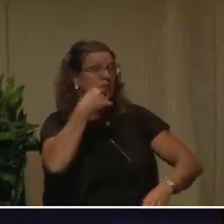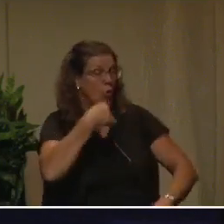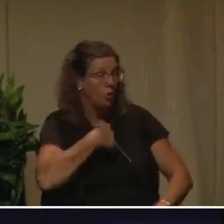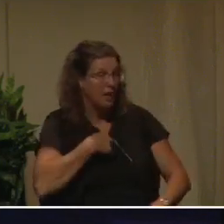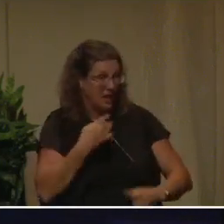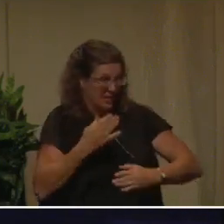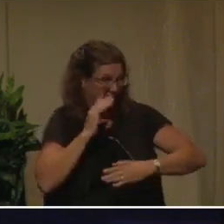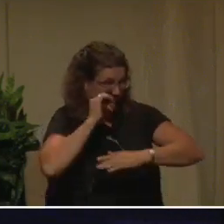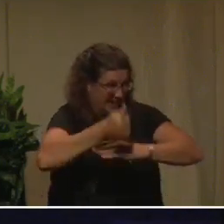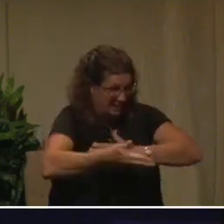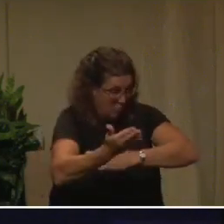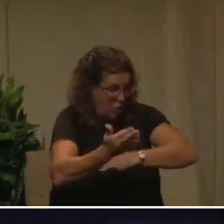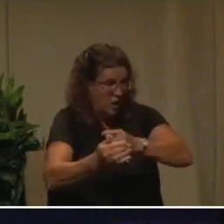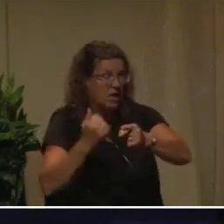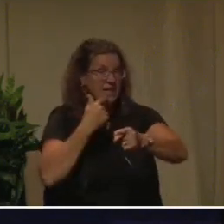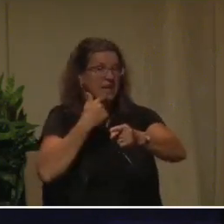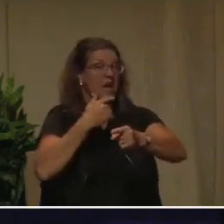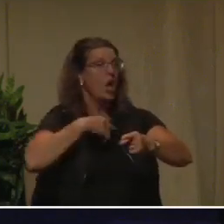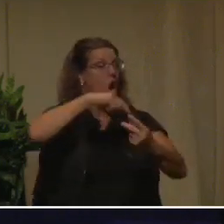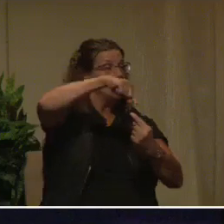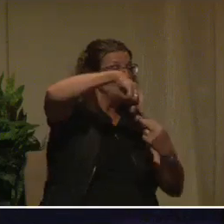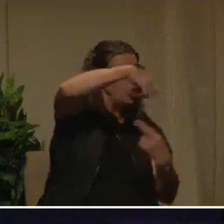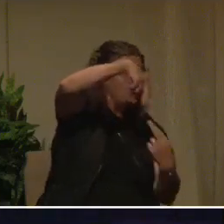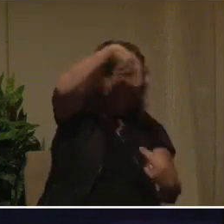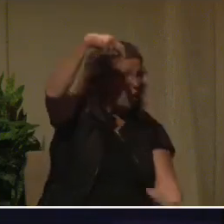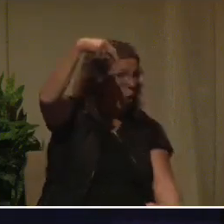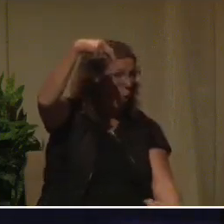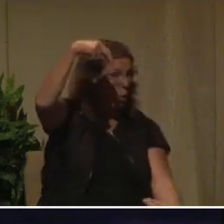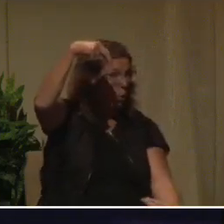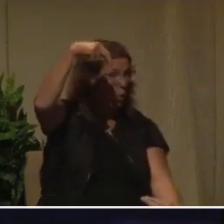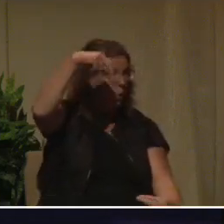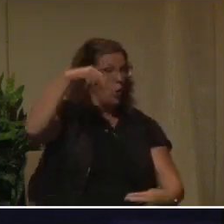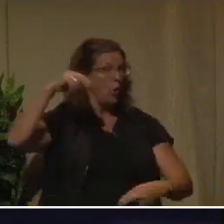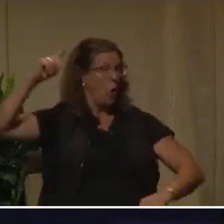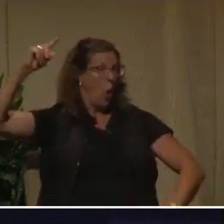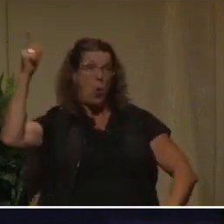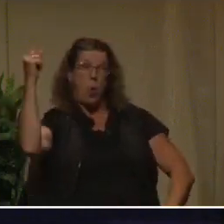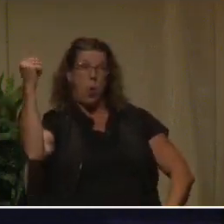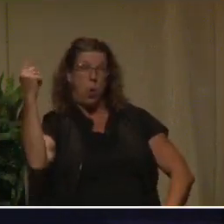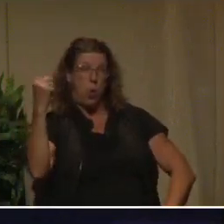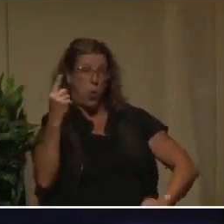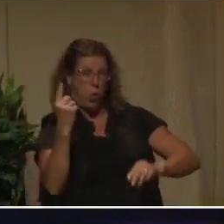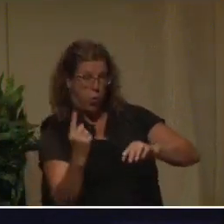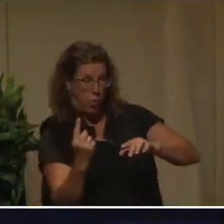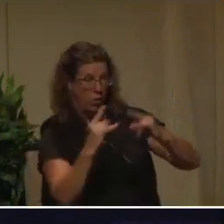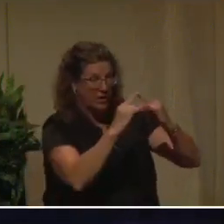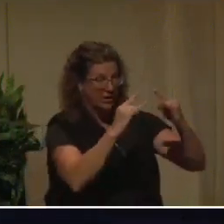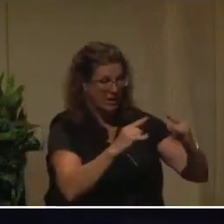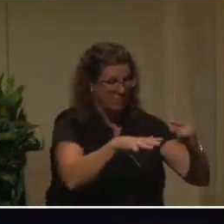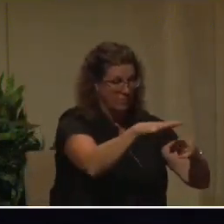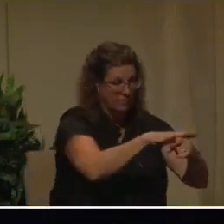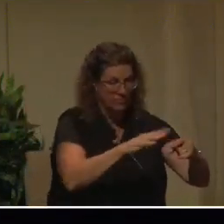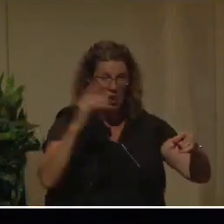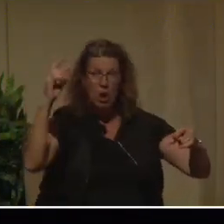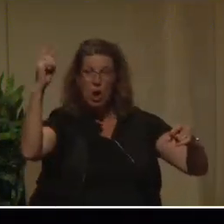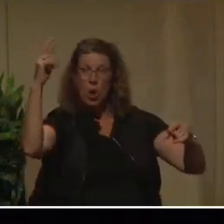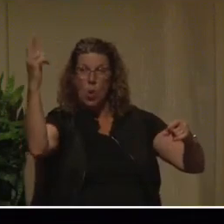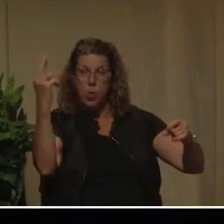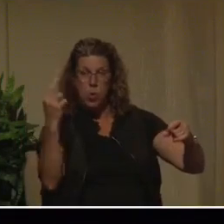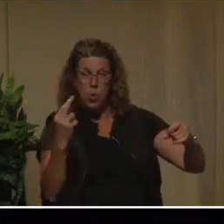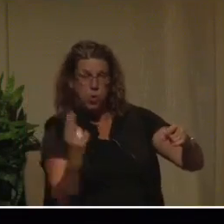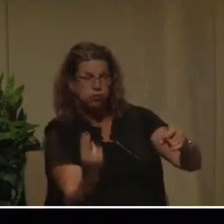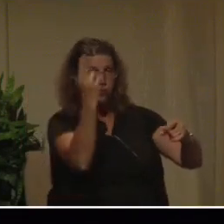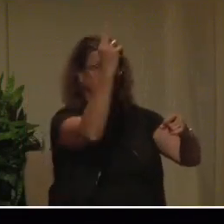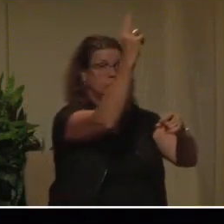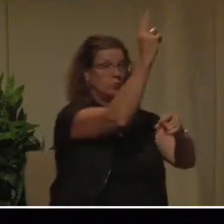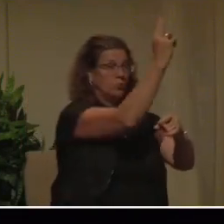Fairhaven's, got very close, then jumped over the campground, or somehow skipped over to one side and was